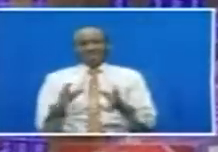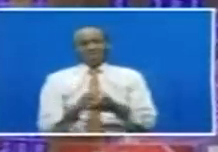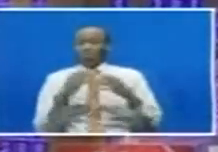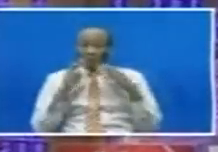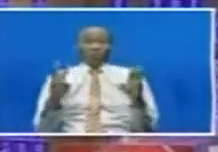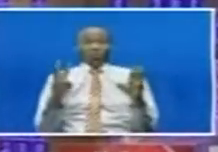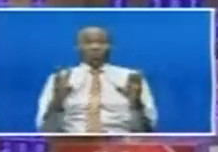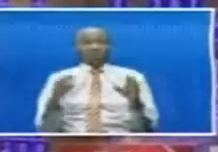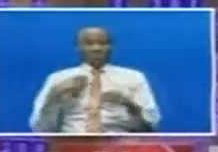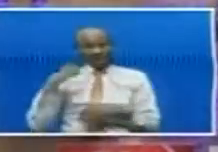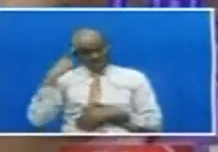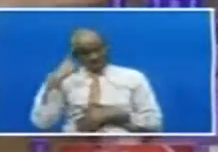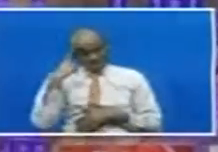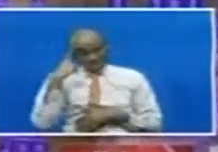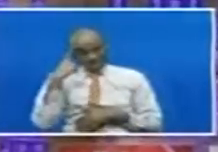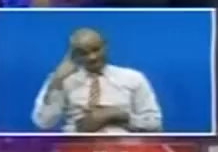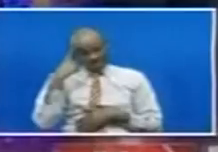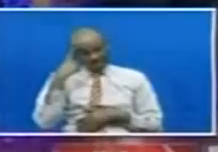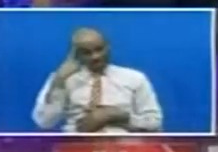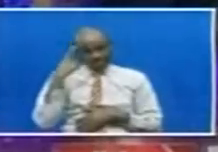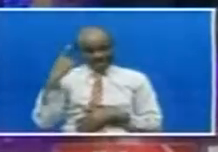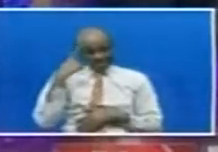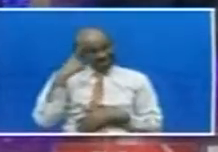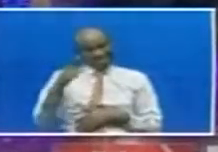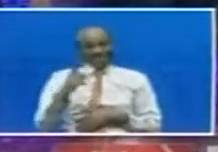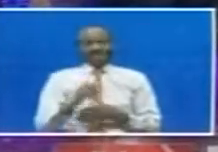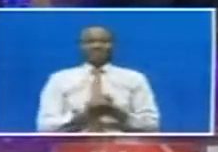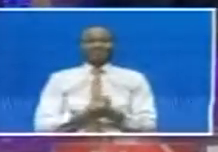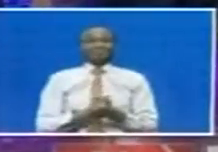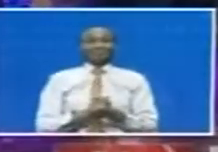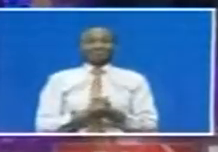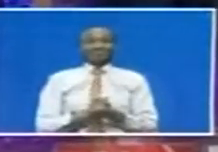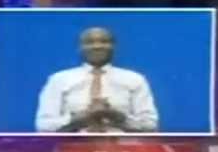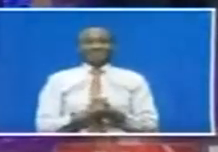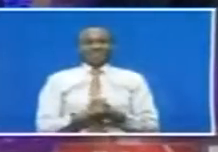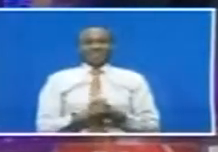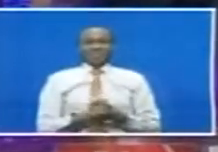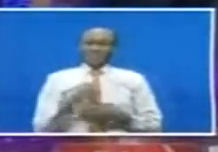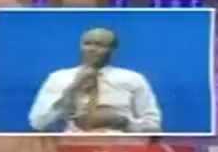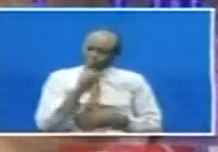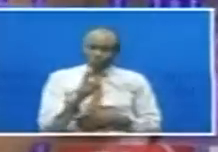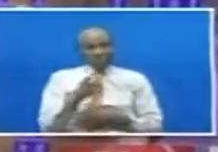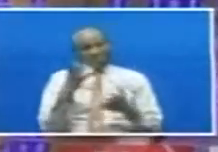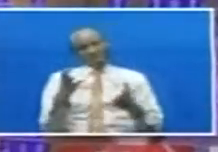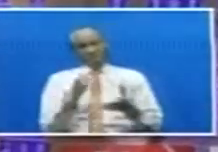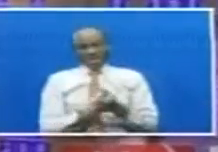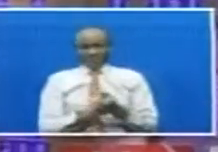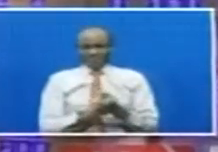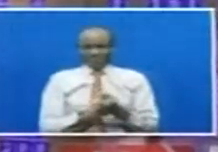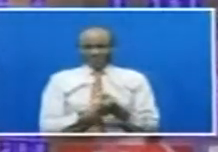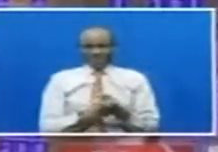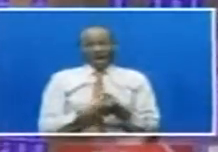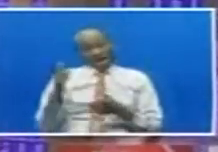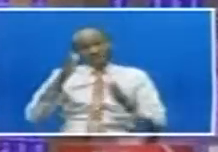Wow. I should be jumping on the bench. I mean, I'm sure that John Gumi is a